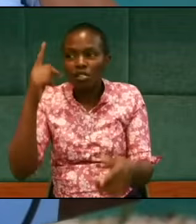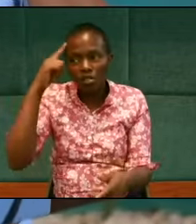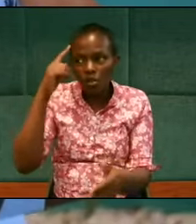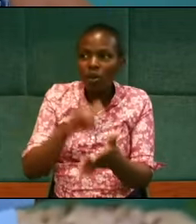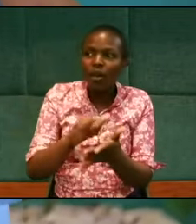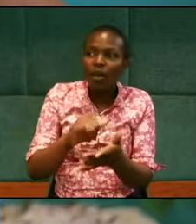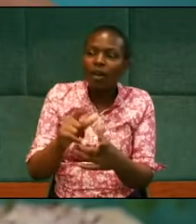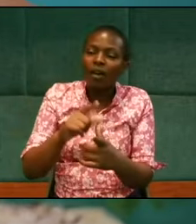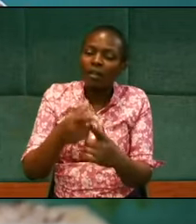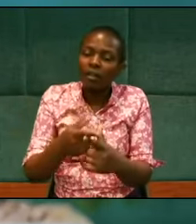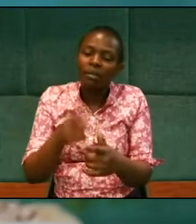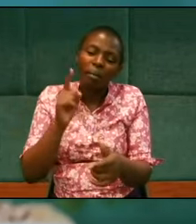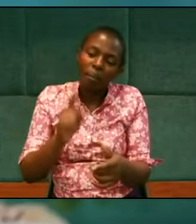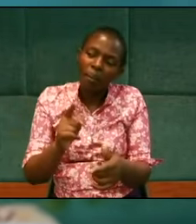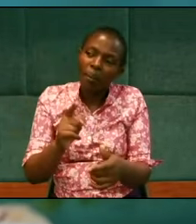married Samuela,